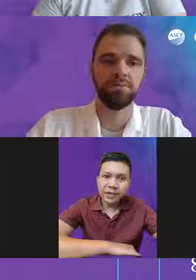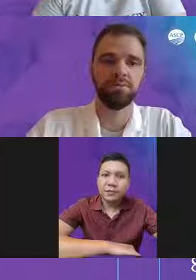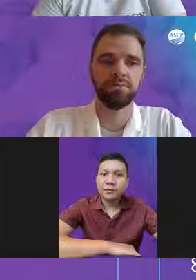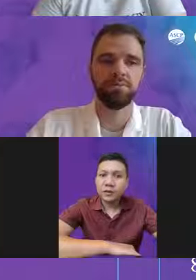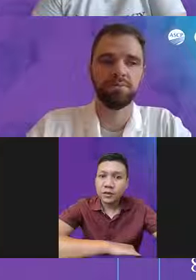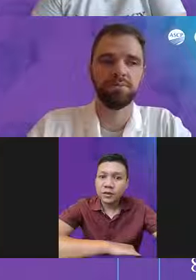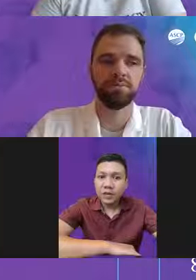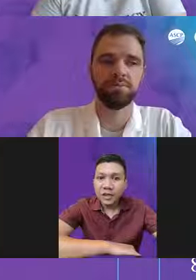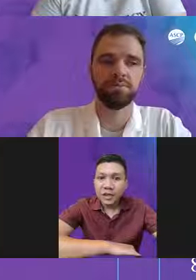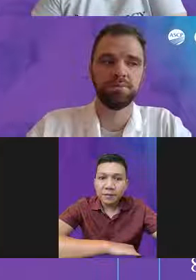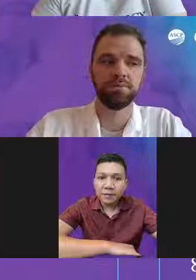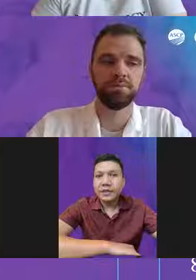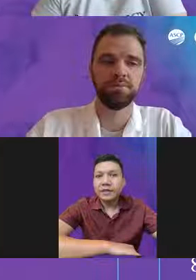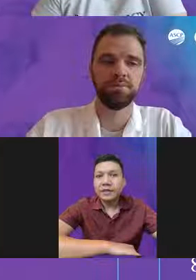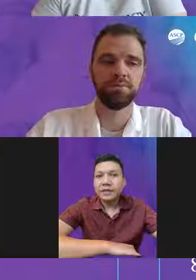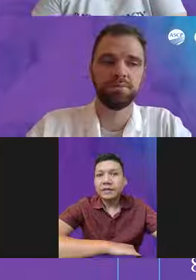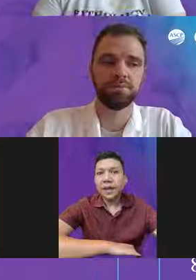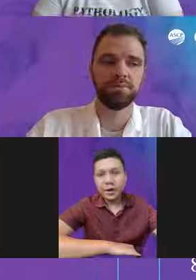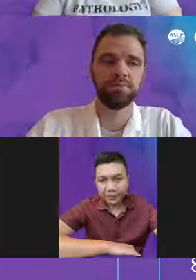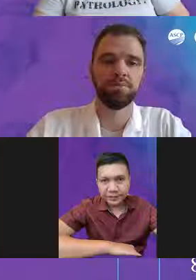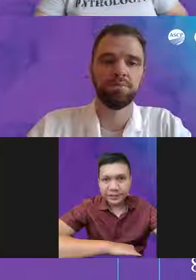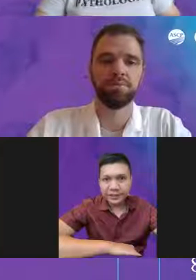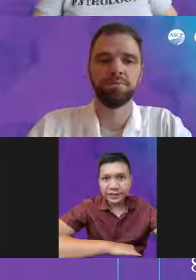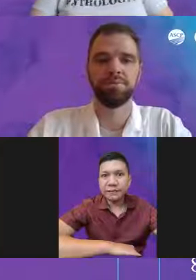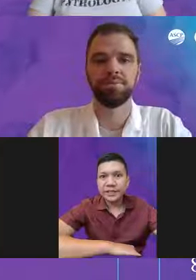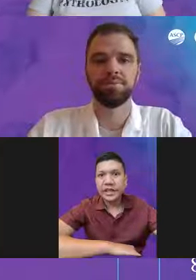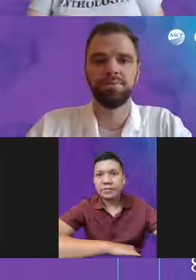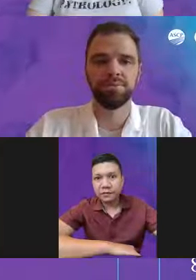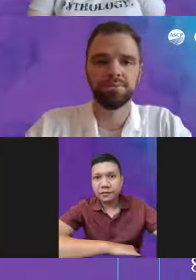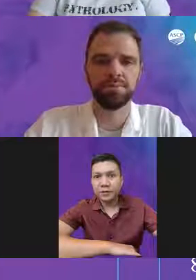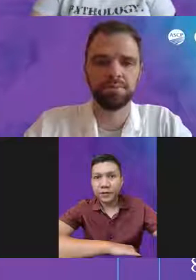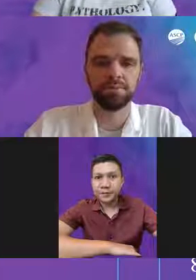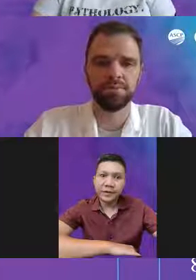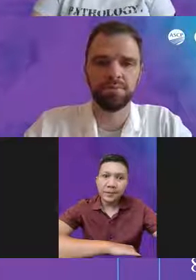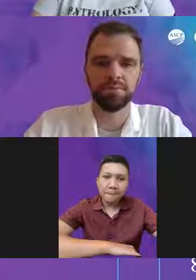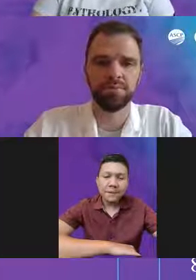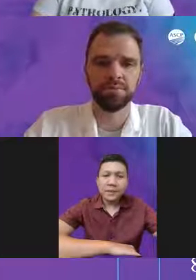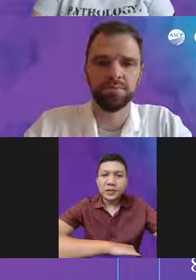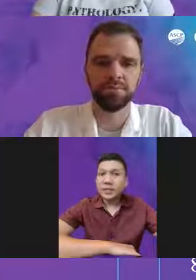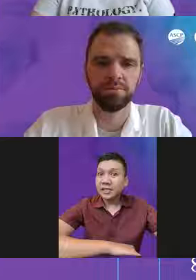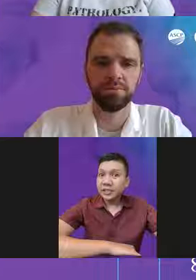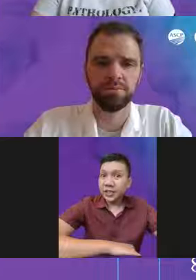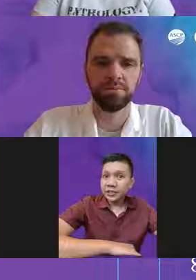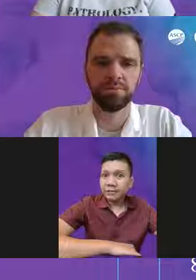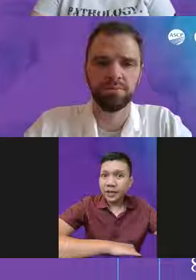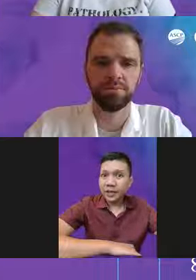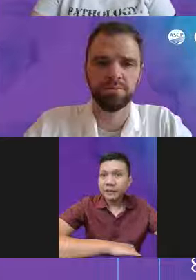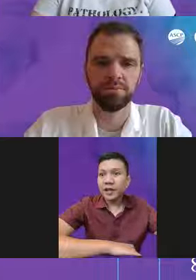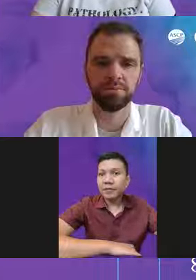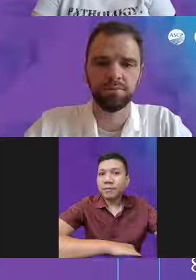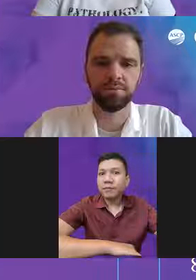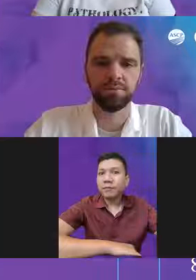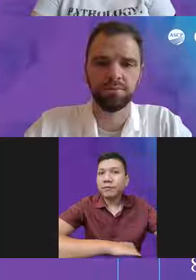normal blast, or what we call the NRBCs, if we see that in peripheral blood smears. So that's an indication